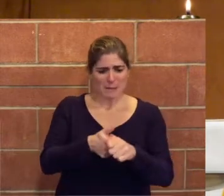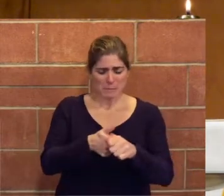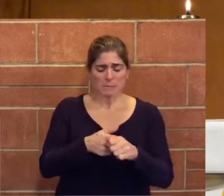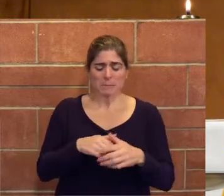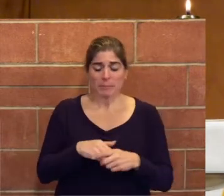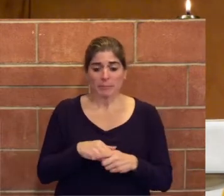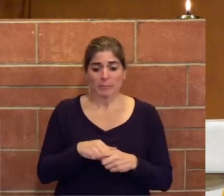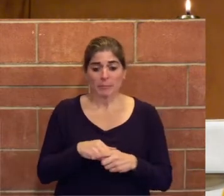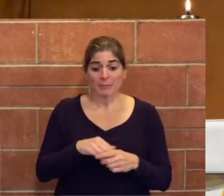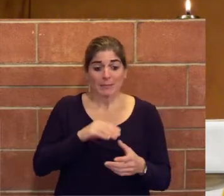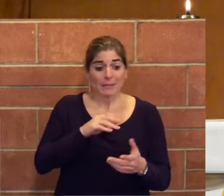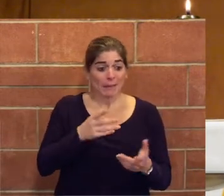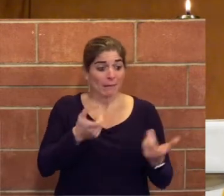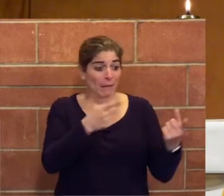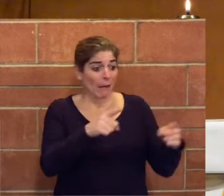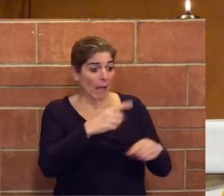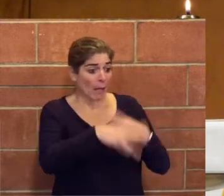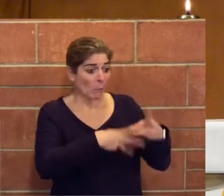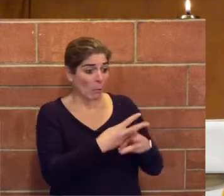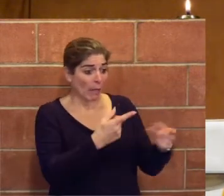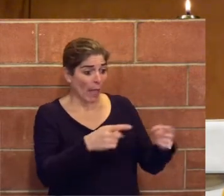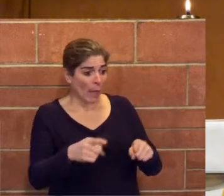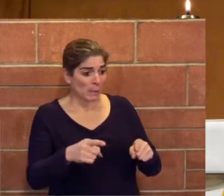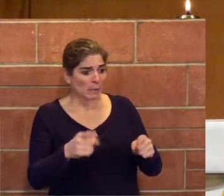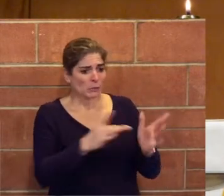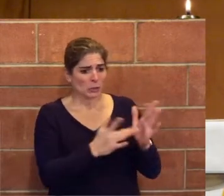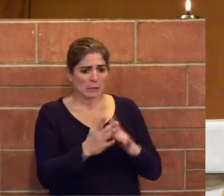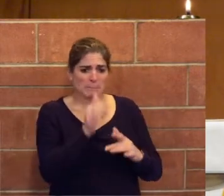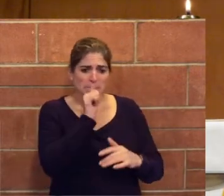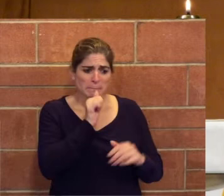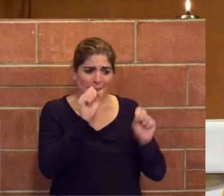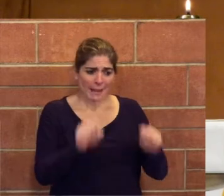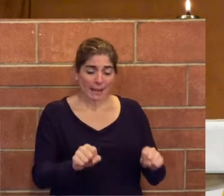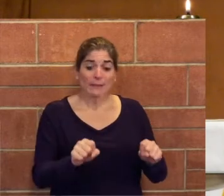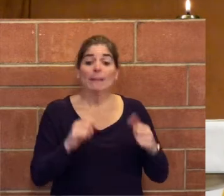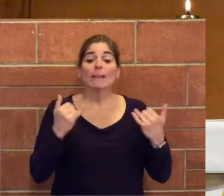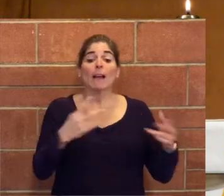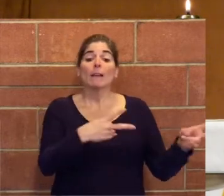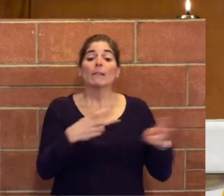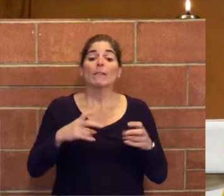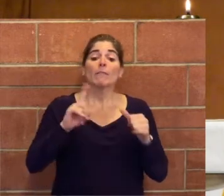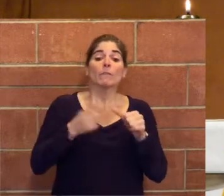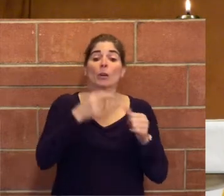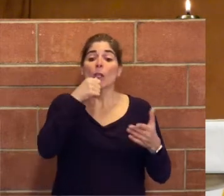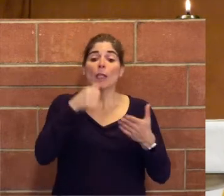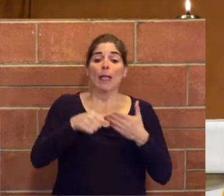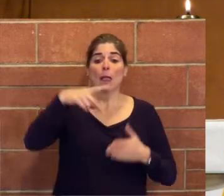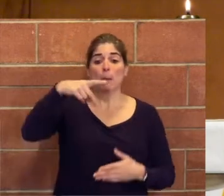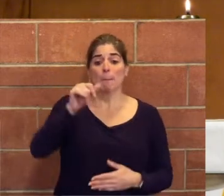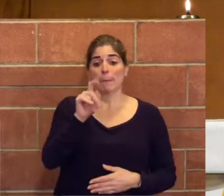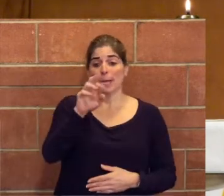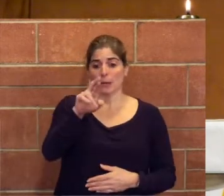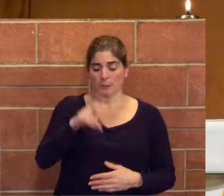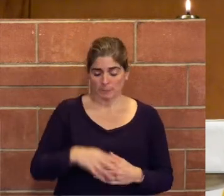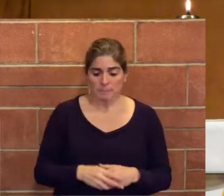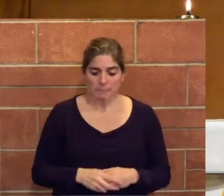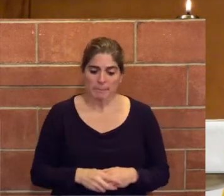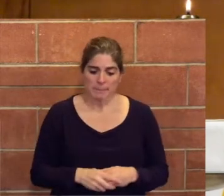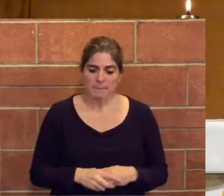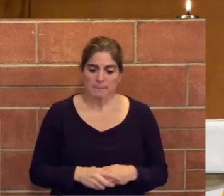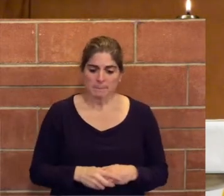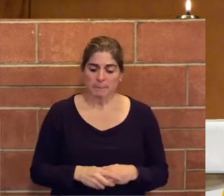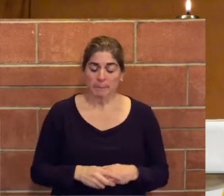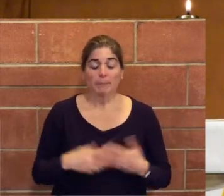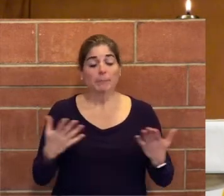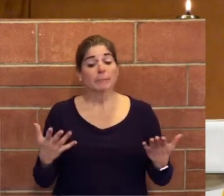A reading from the first letter of Peter. It is a credit to you if, being aware of